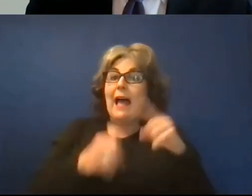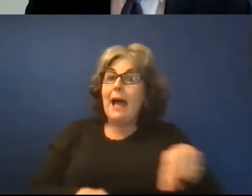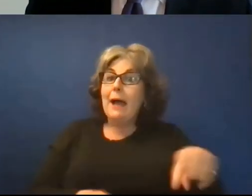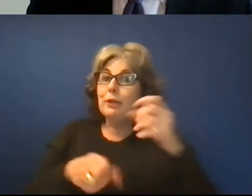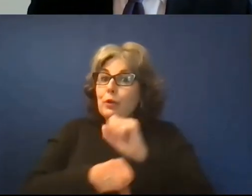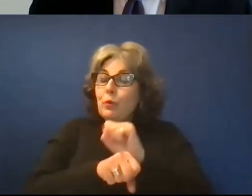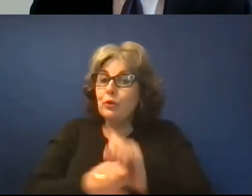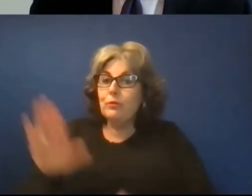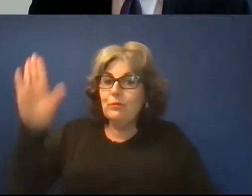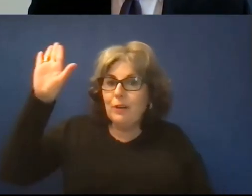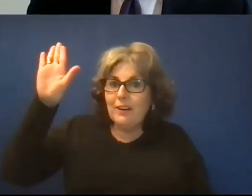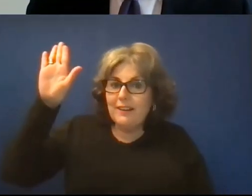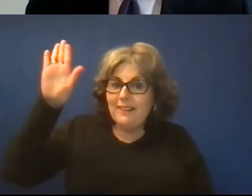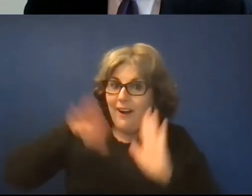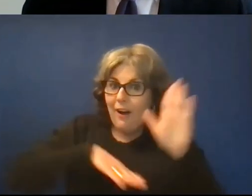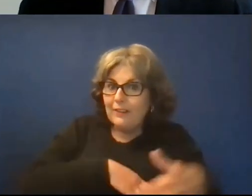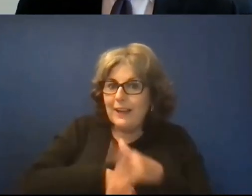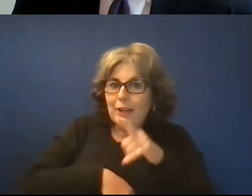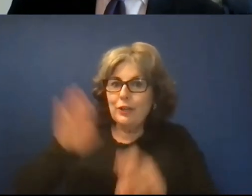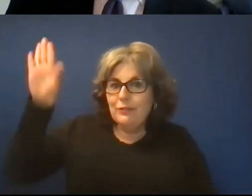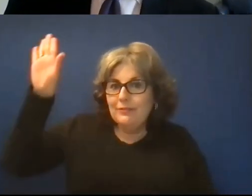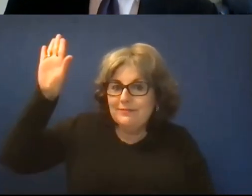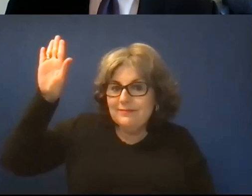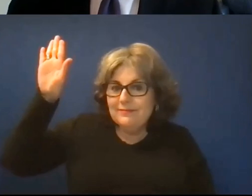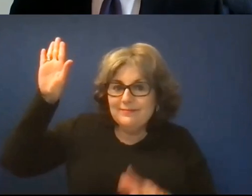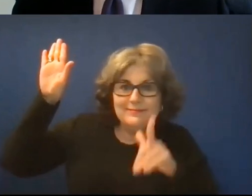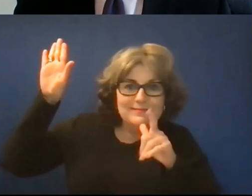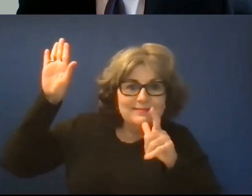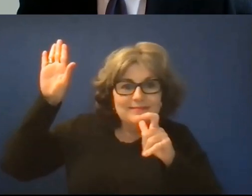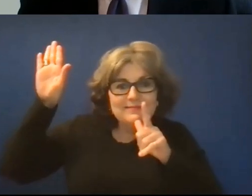work a night shift in a hospital? Any hands?